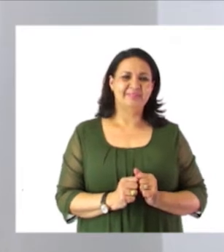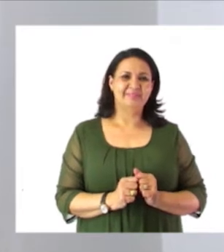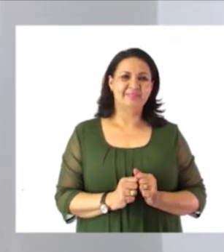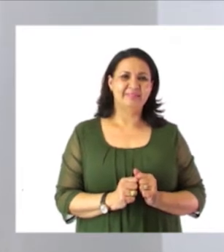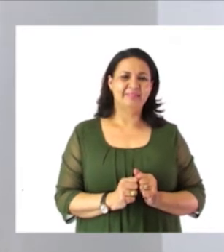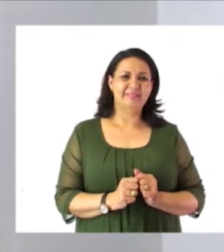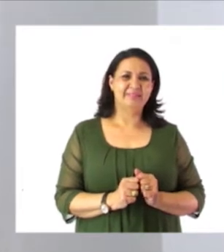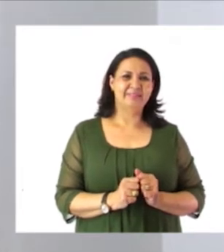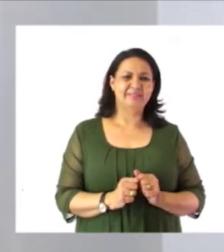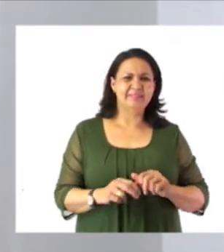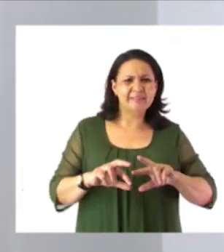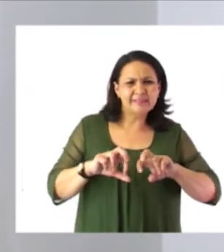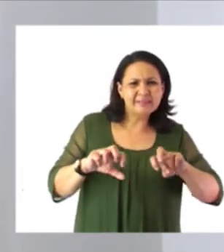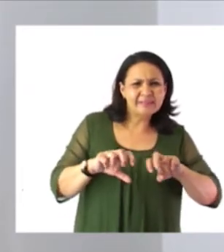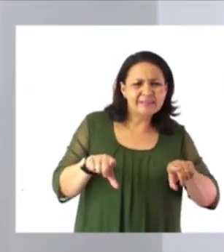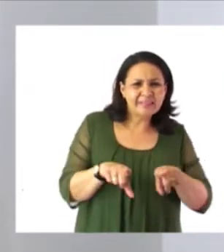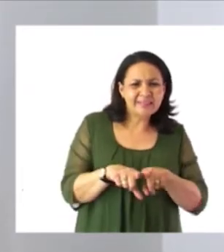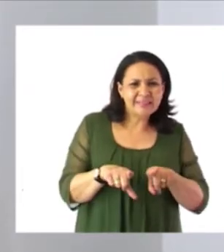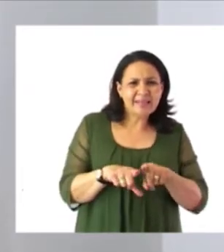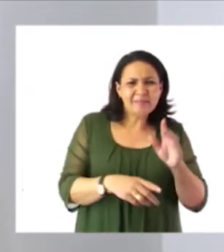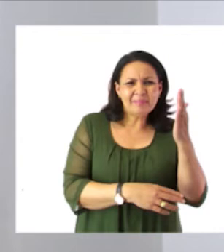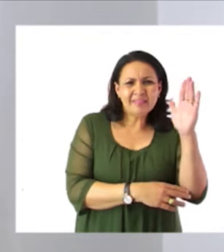Find the same picture.